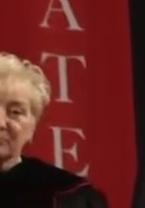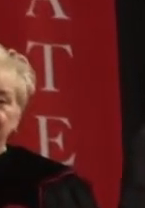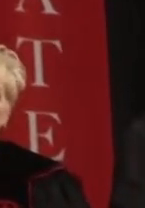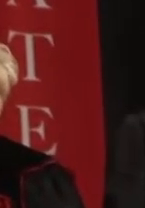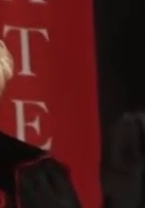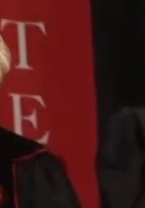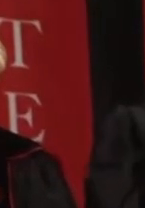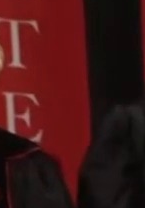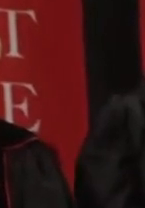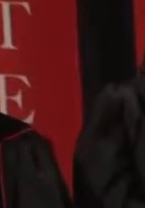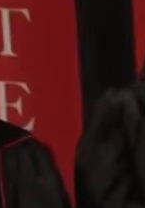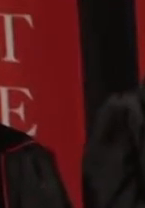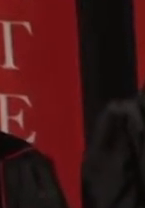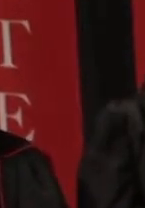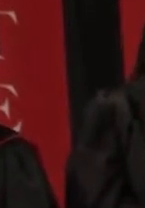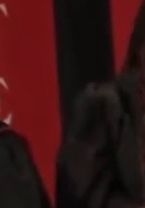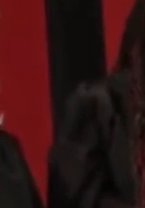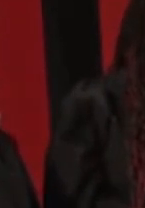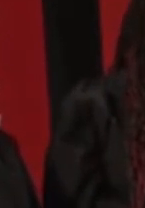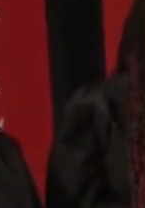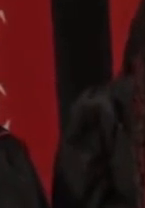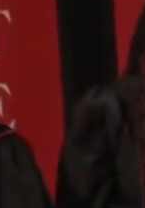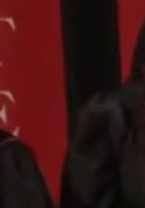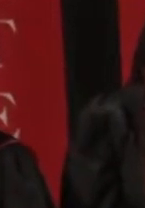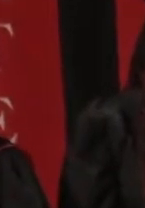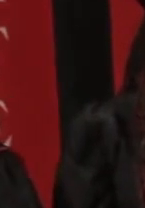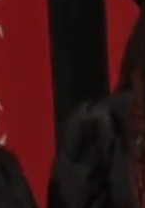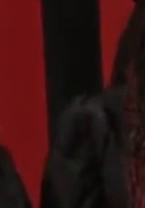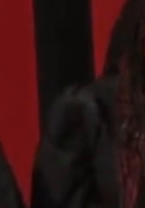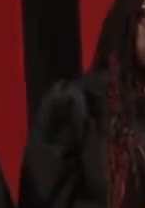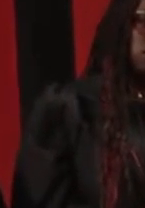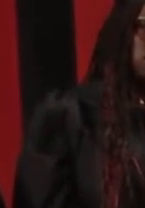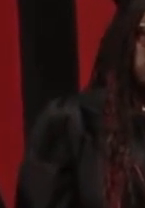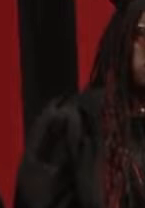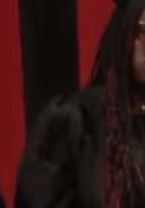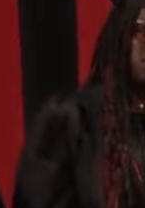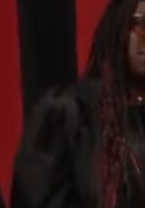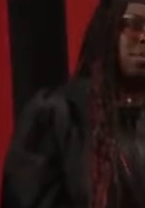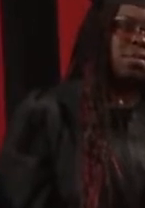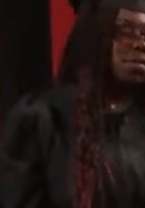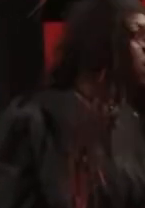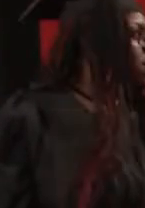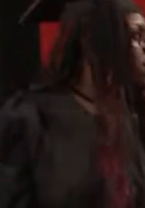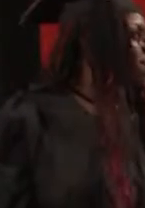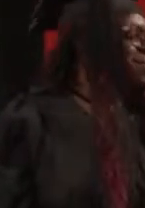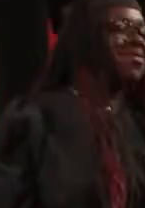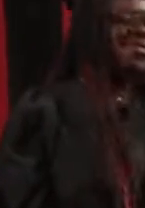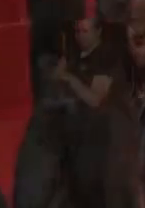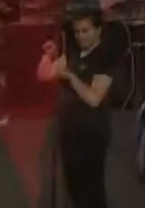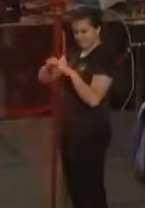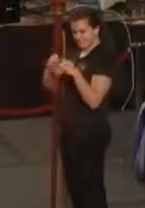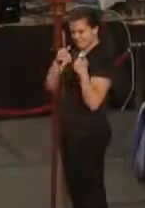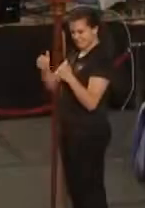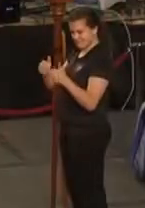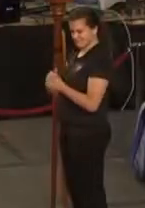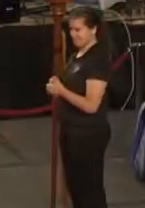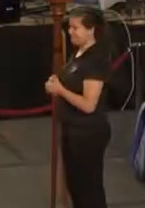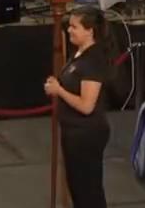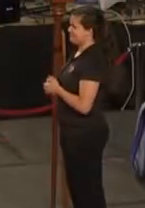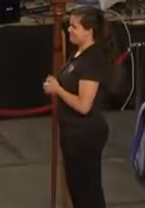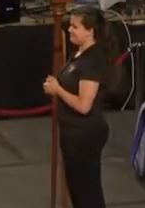Art. Dr. Natalie Tyndall, Chair, Department of Communication. Row 1, please be seated.